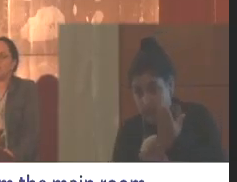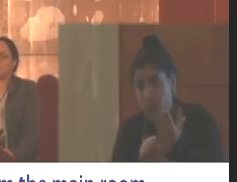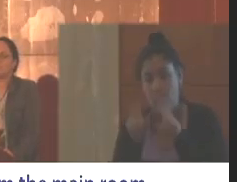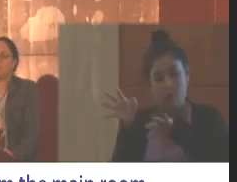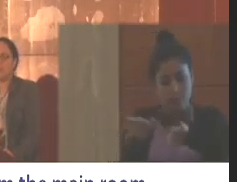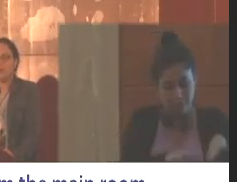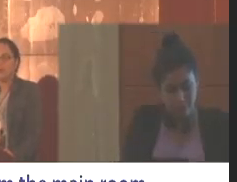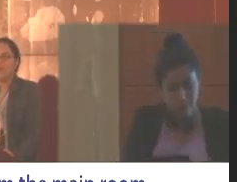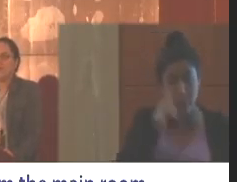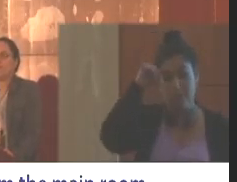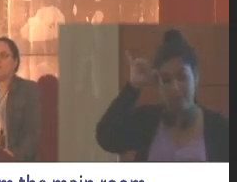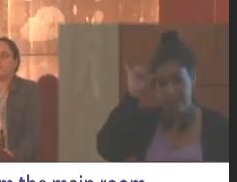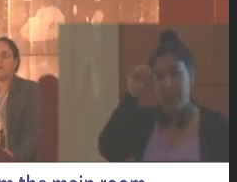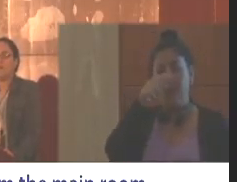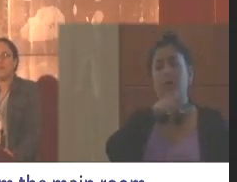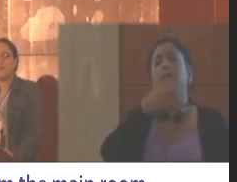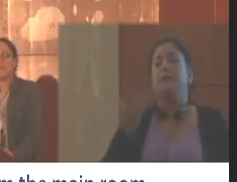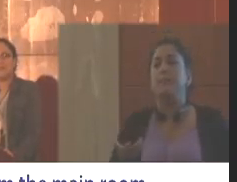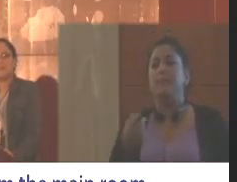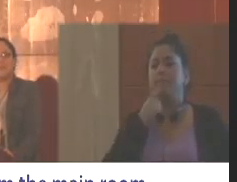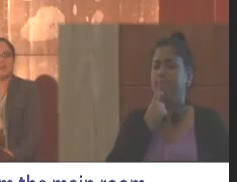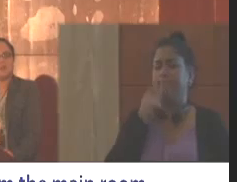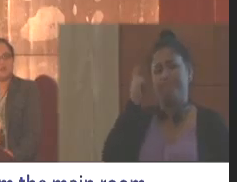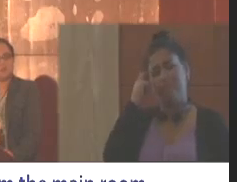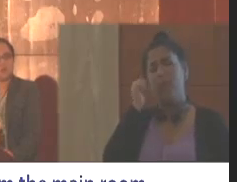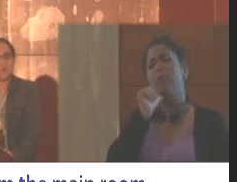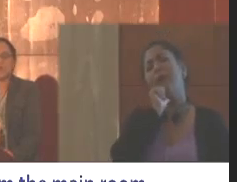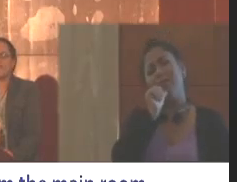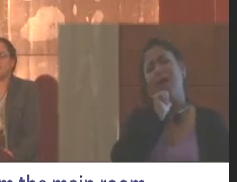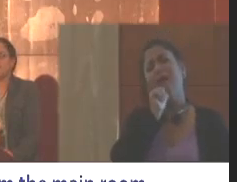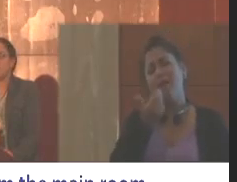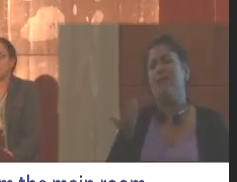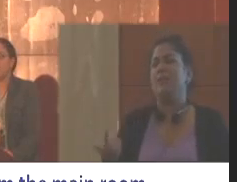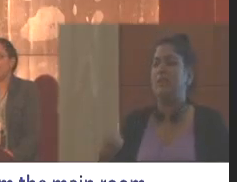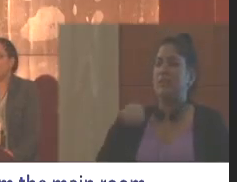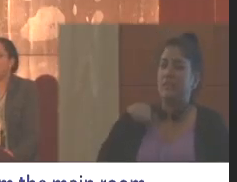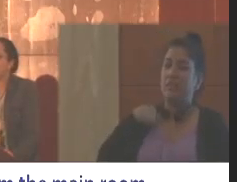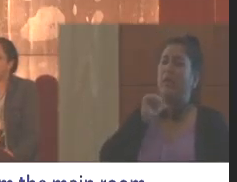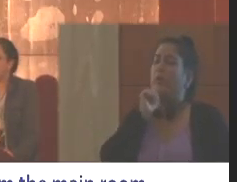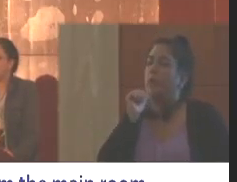from the Ministry of Finance we had not had a role on the efficient use